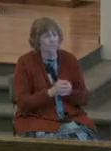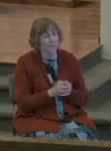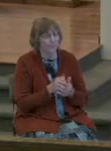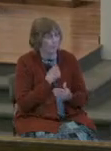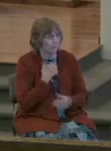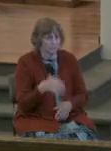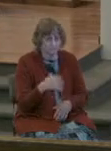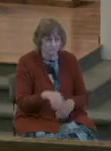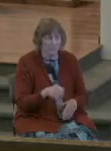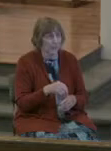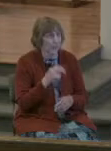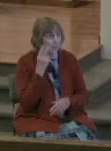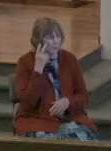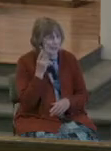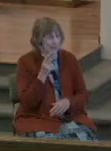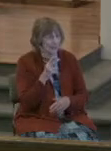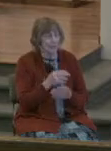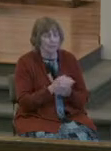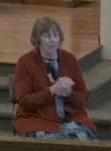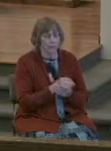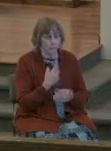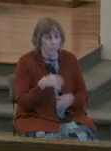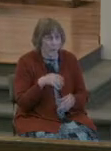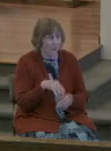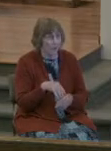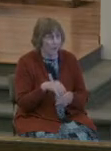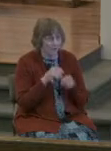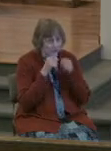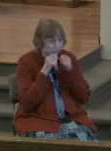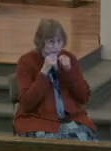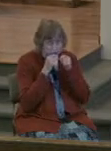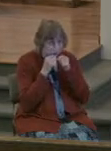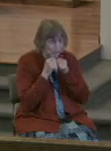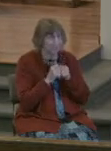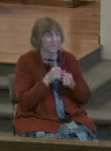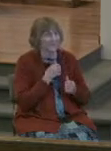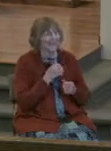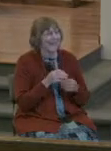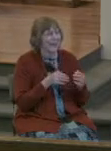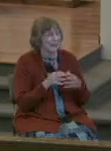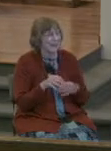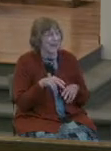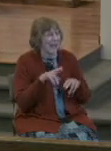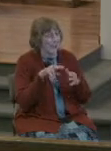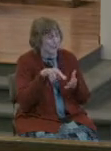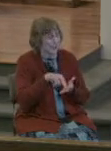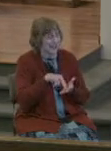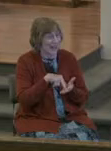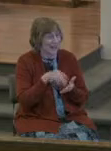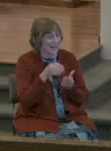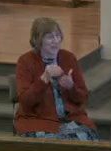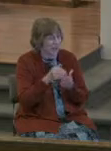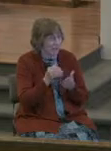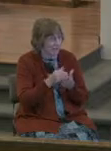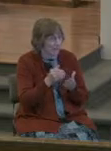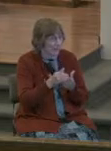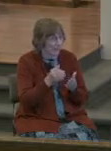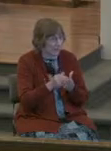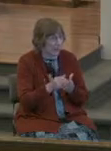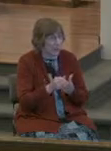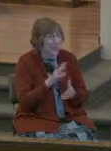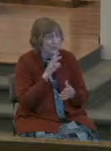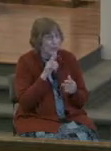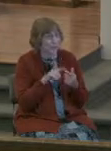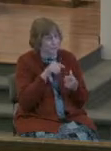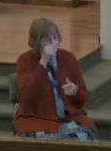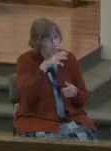was it. You should have seen Daniela. She got on the crab legs and was like... But I was standing in line to buy some of this stuff, and I started talking to the